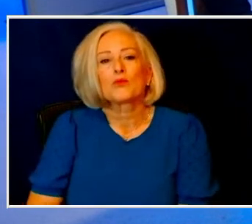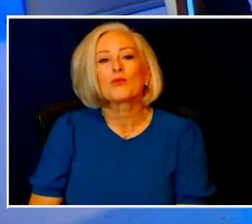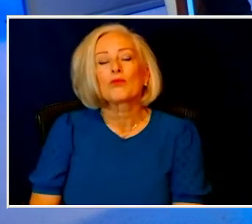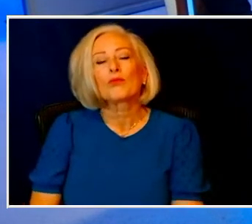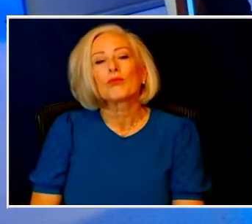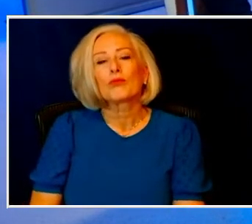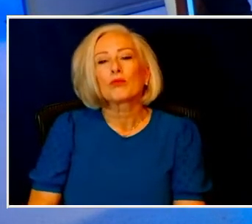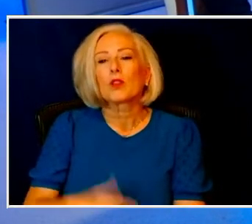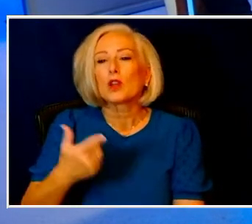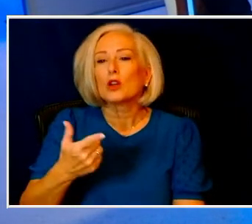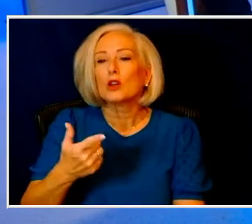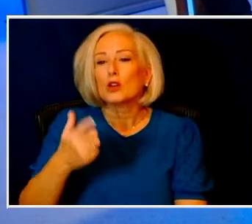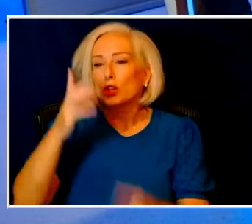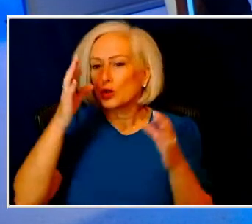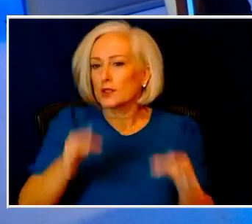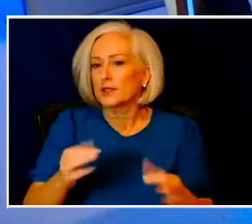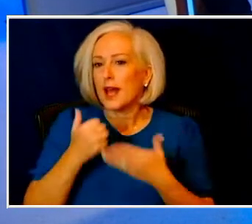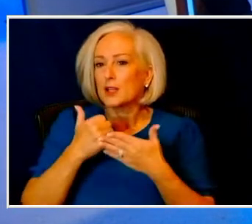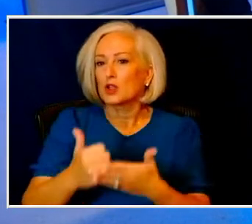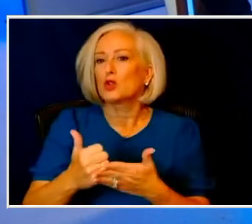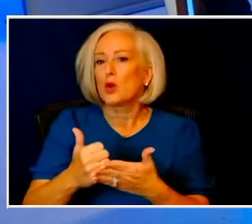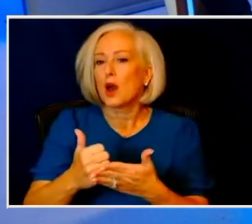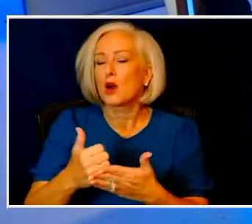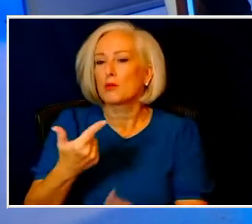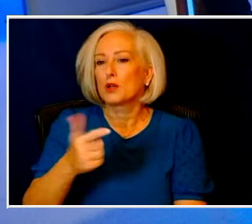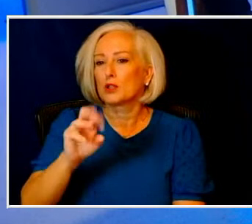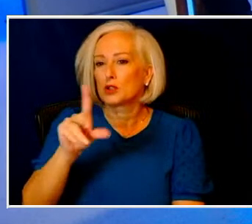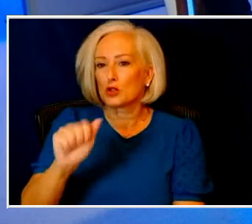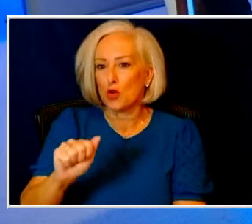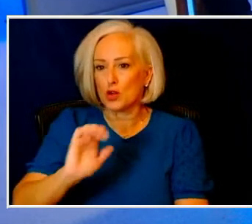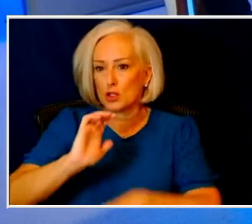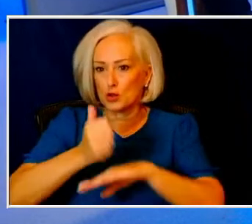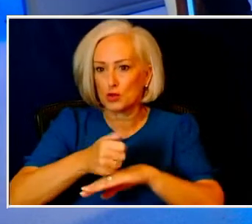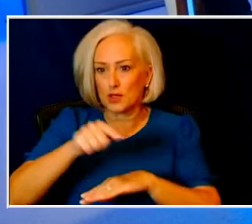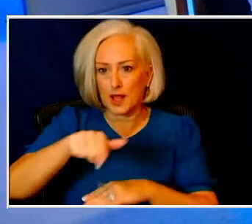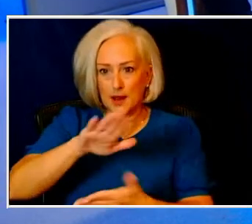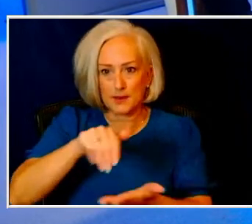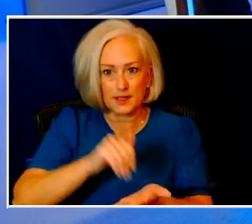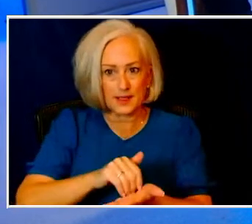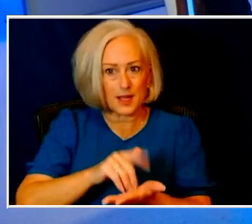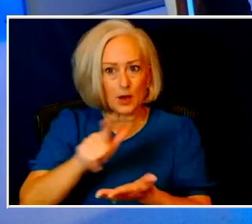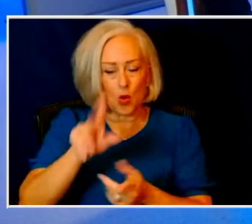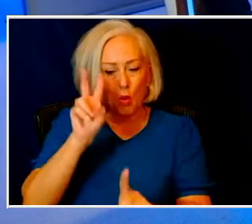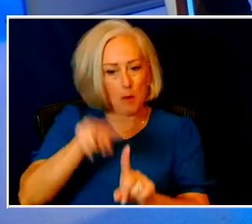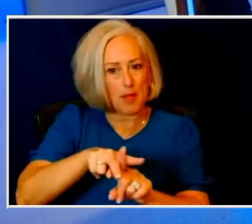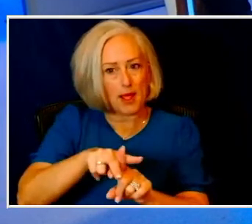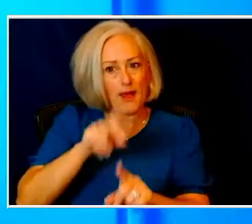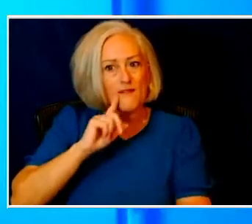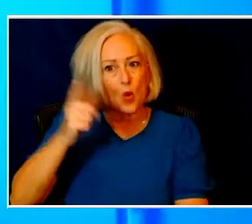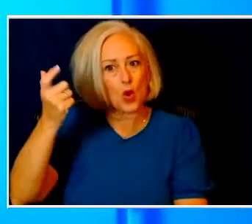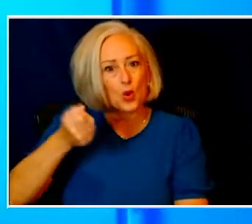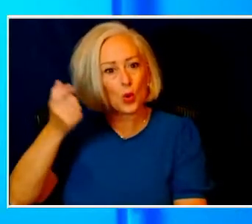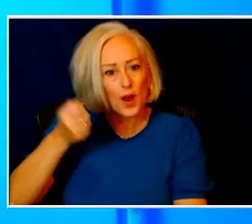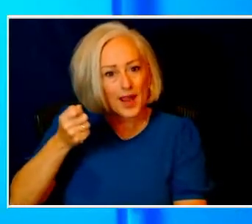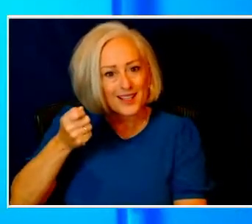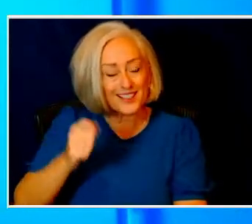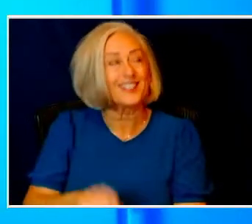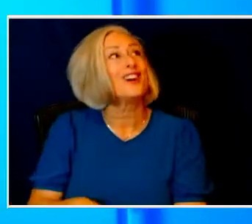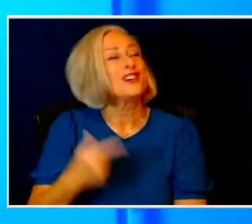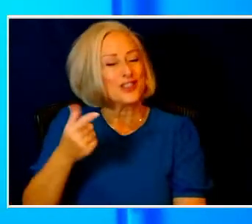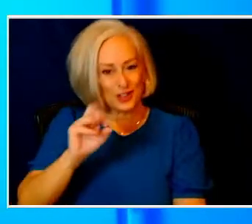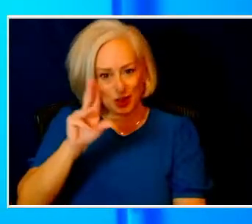help to establish the center or do this grant application? Who are you thinking about? Oh, George is exactly that. And I'll tell